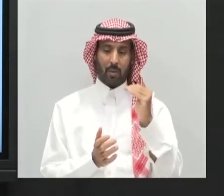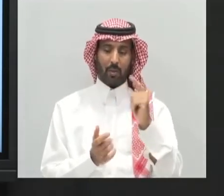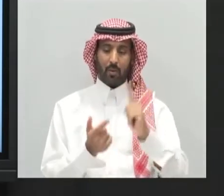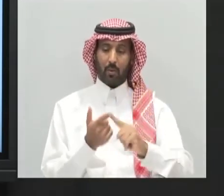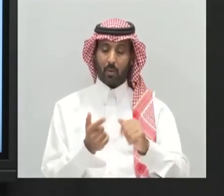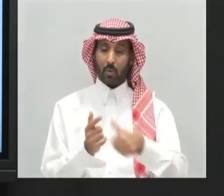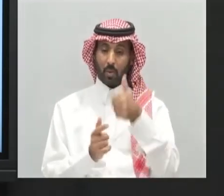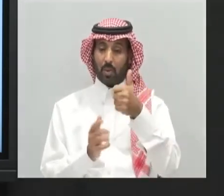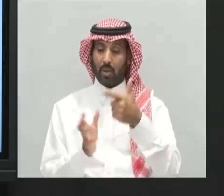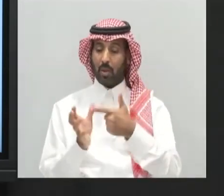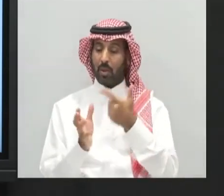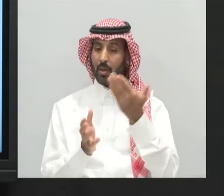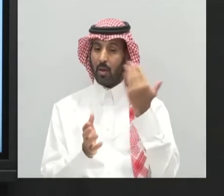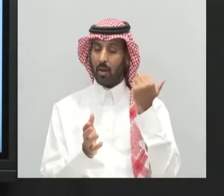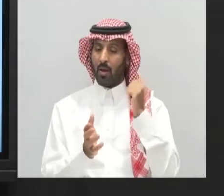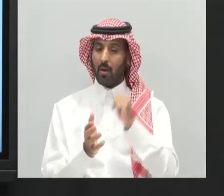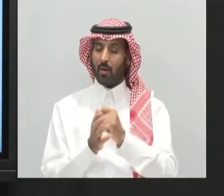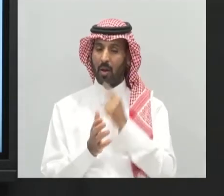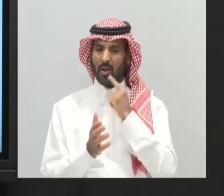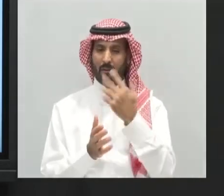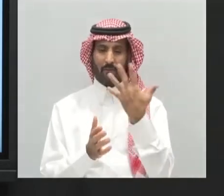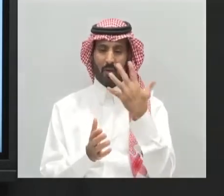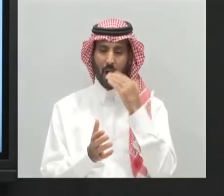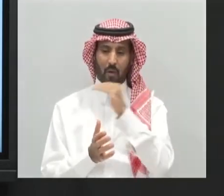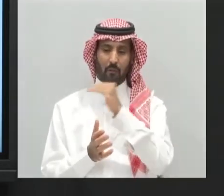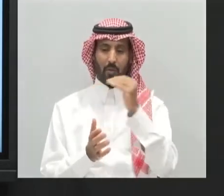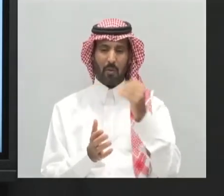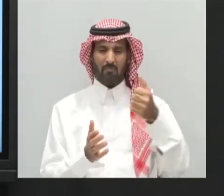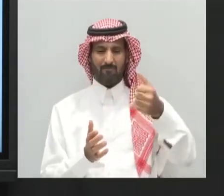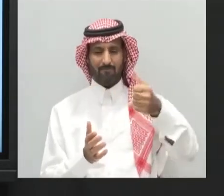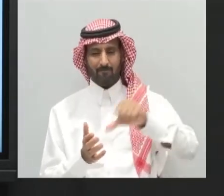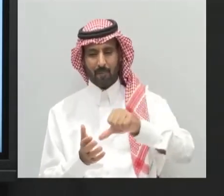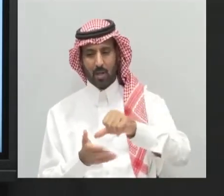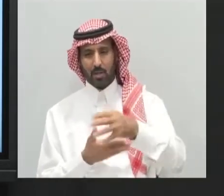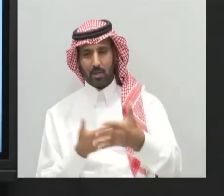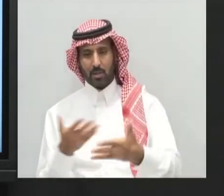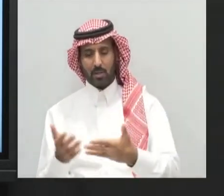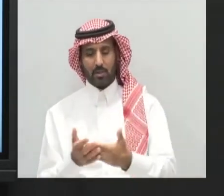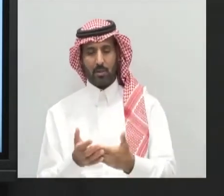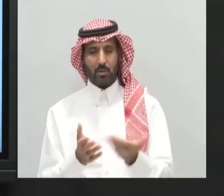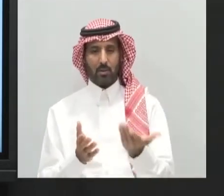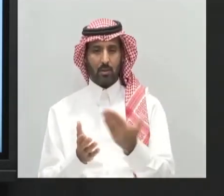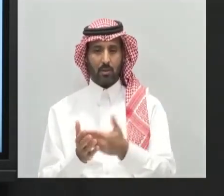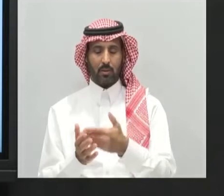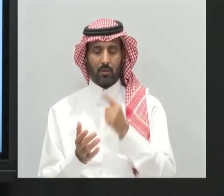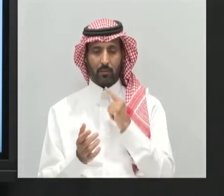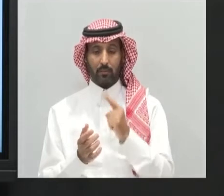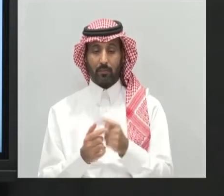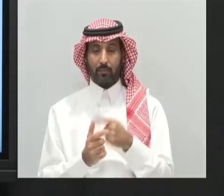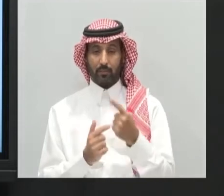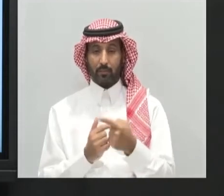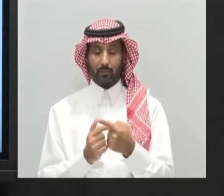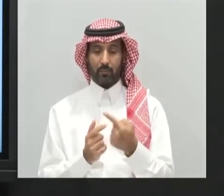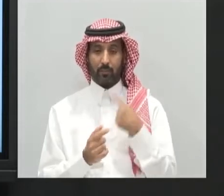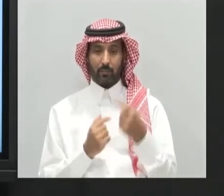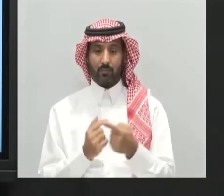the good things and five other sentences with the bad things. So let's remind ourselves of